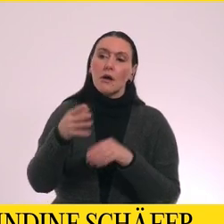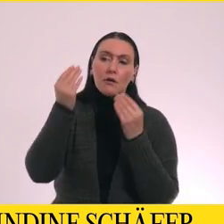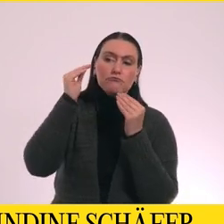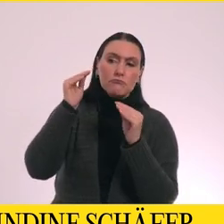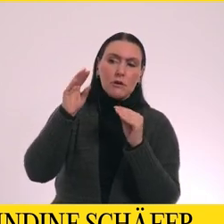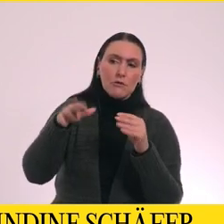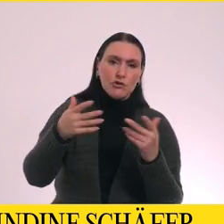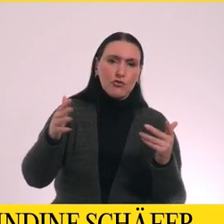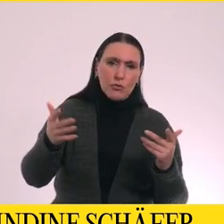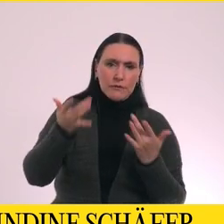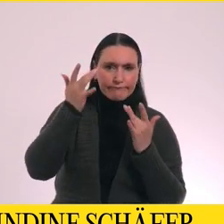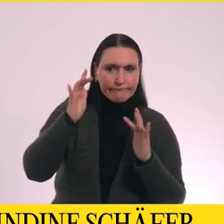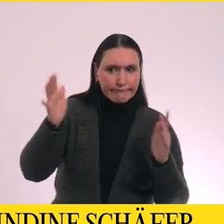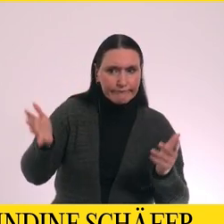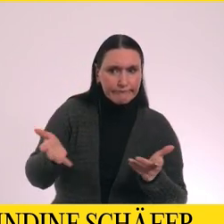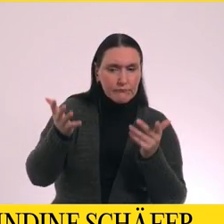been a lot of resistance,